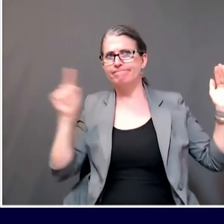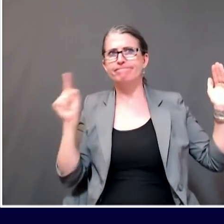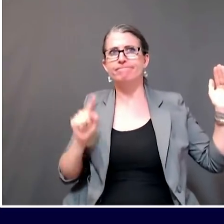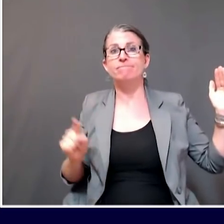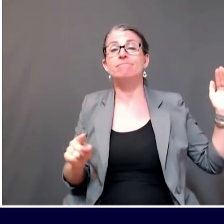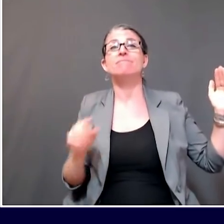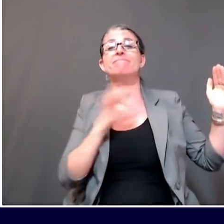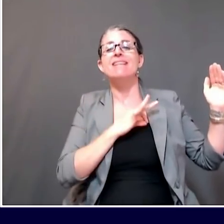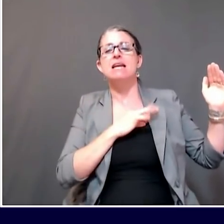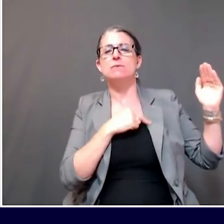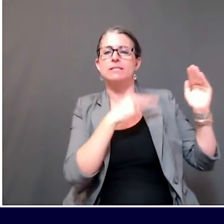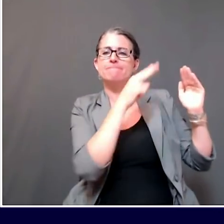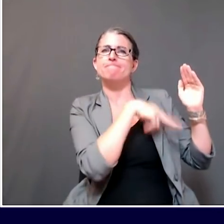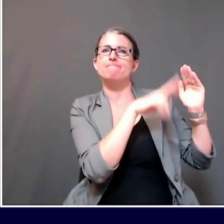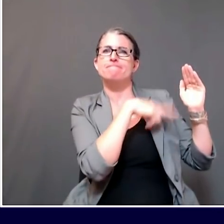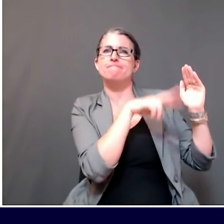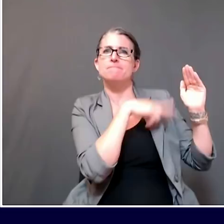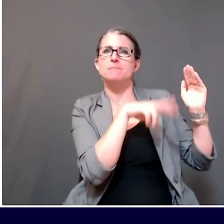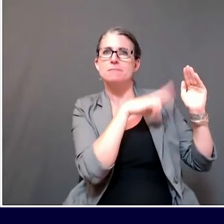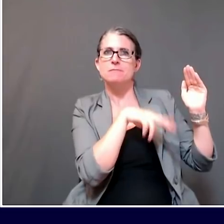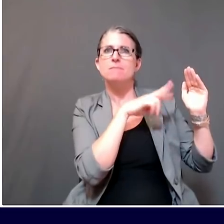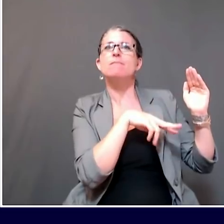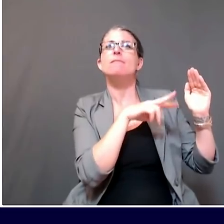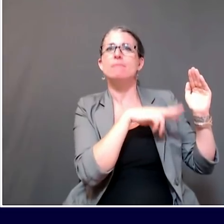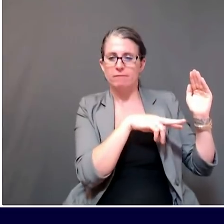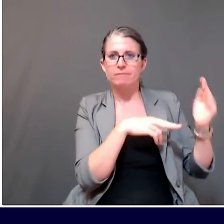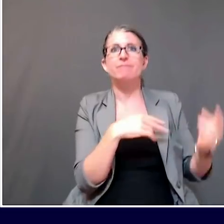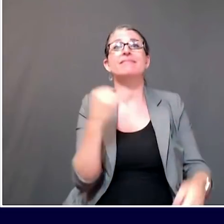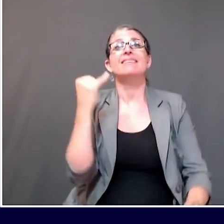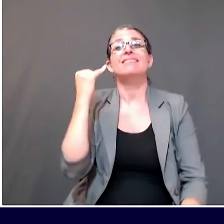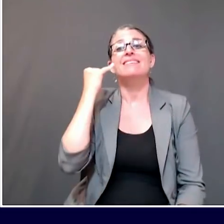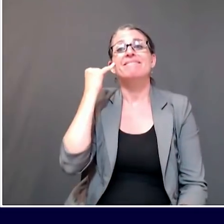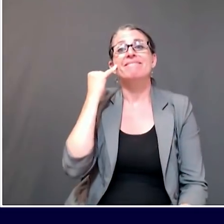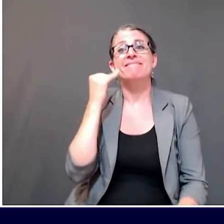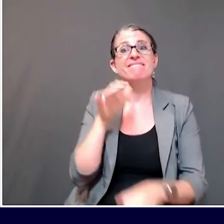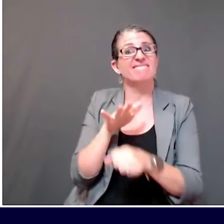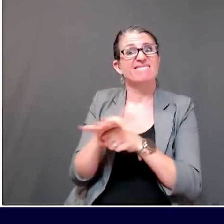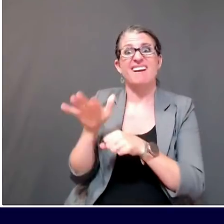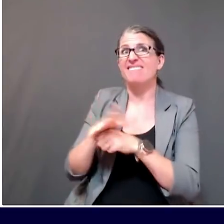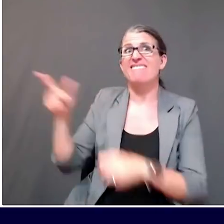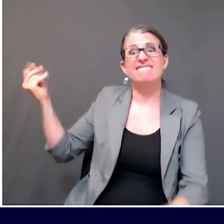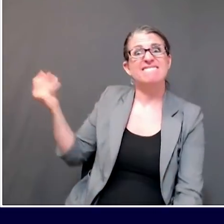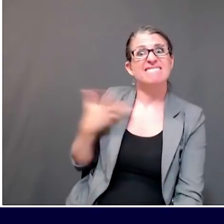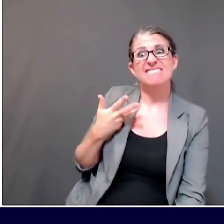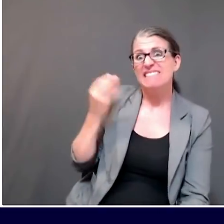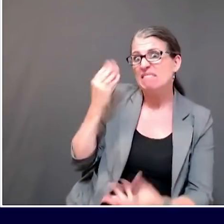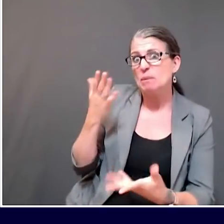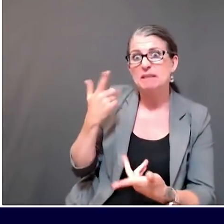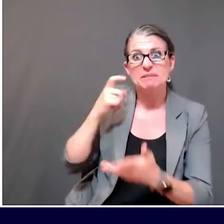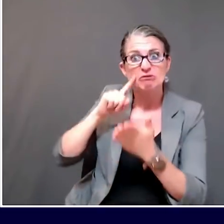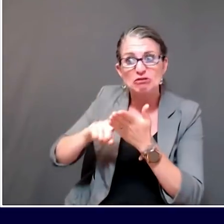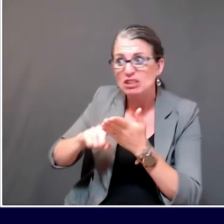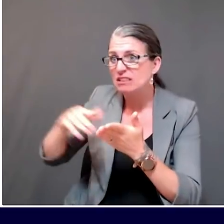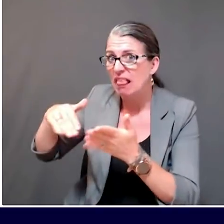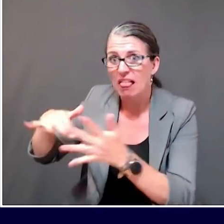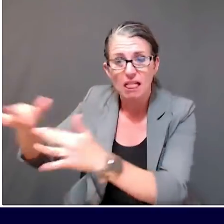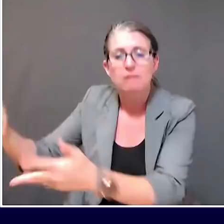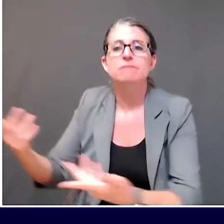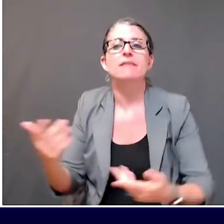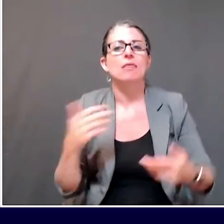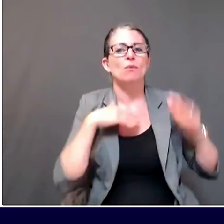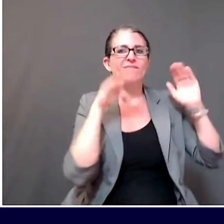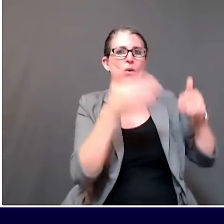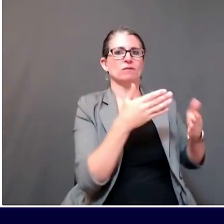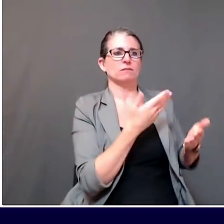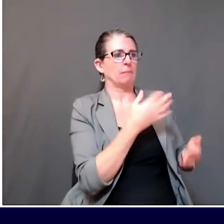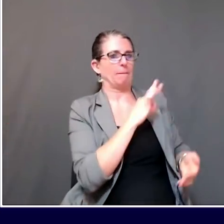guidance or some direct connection with the state. So activities like sports that are not necessarily regulated by the state are